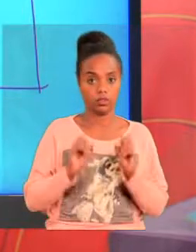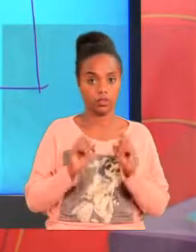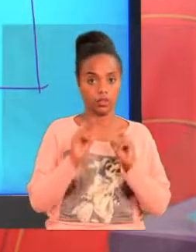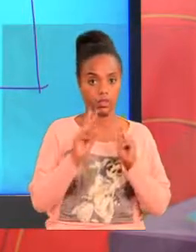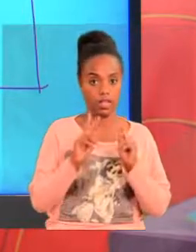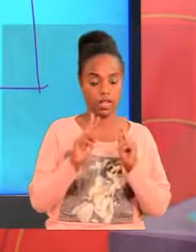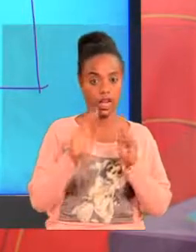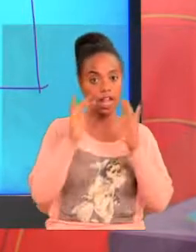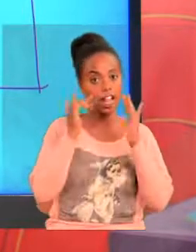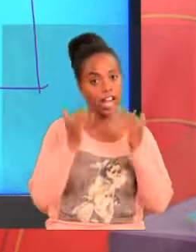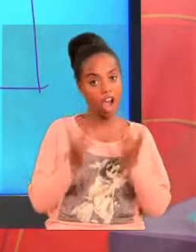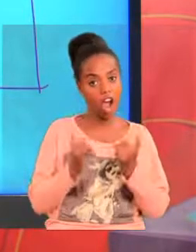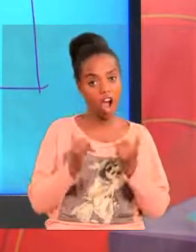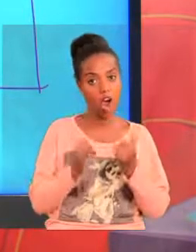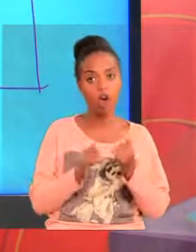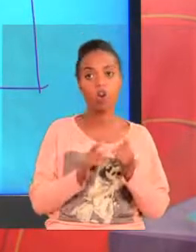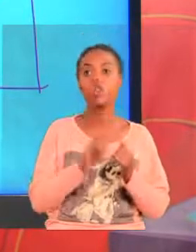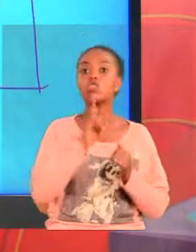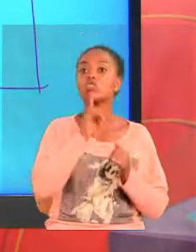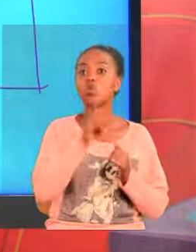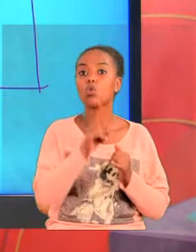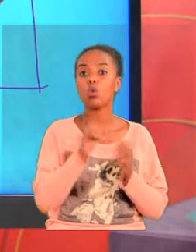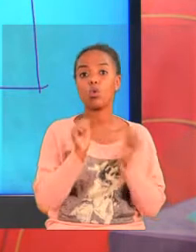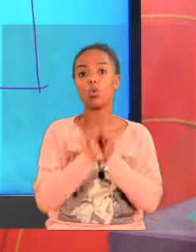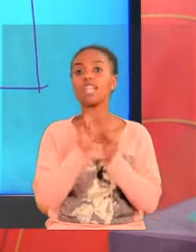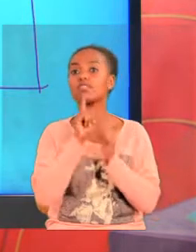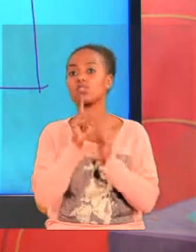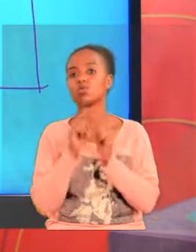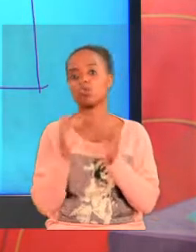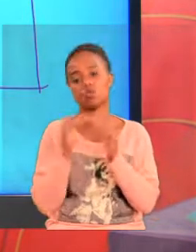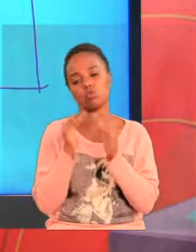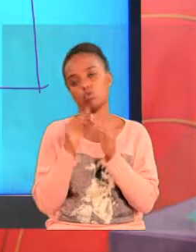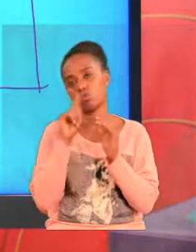Now, true implies true. It is true.